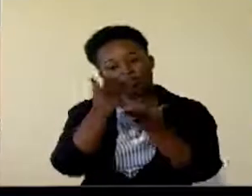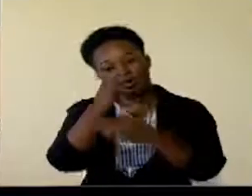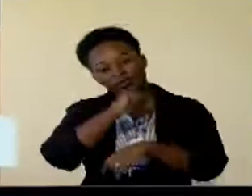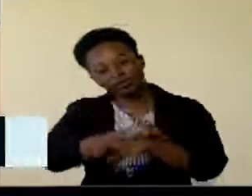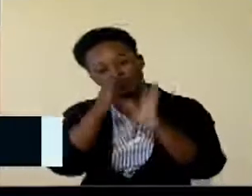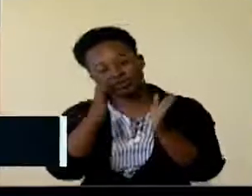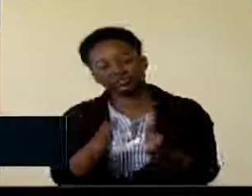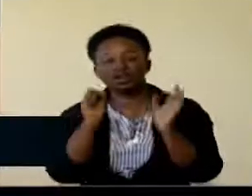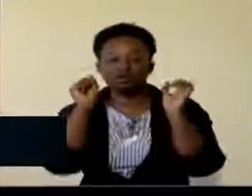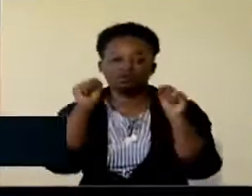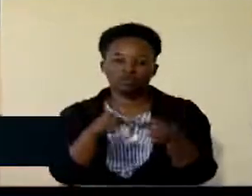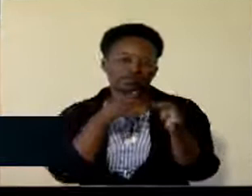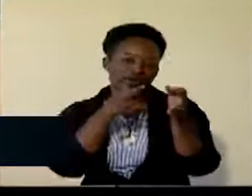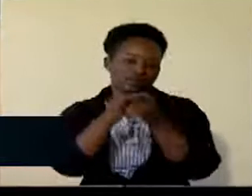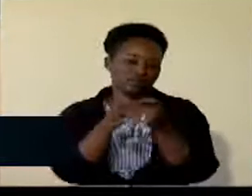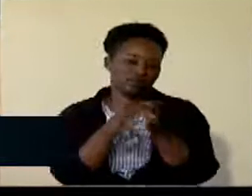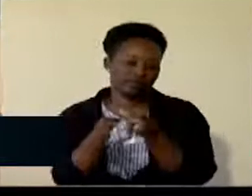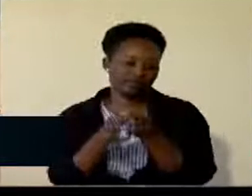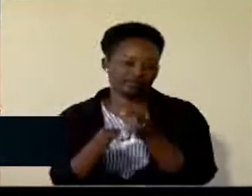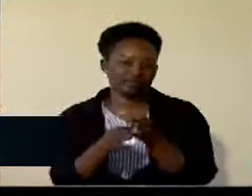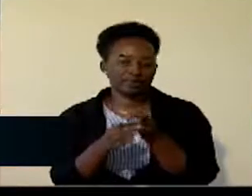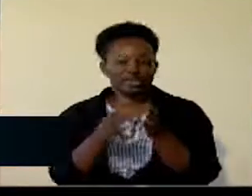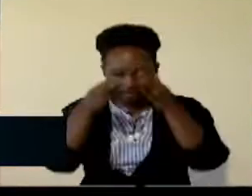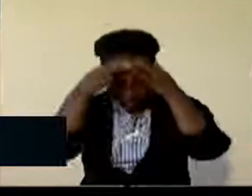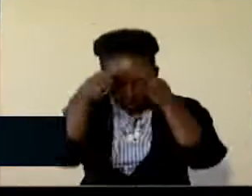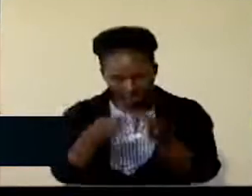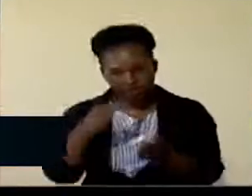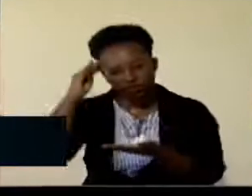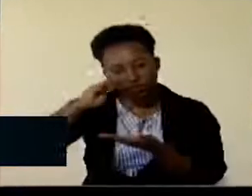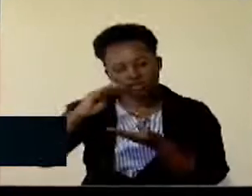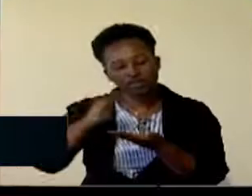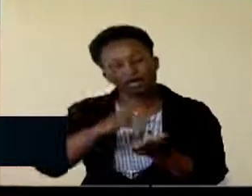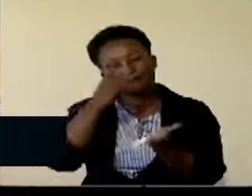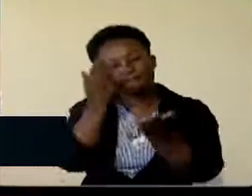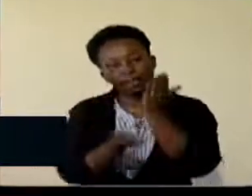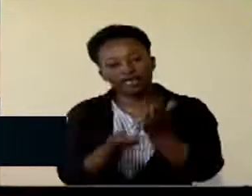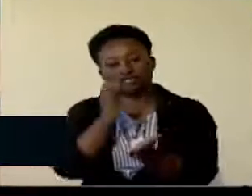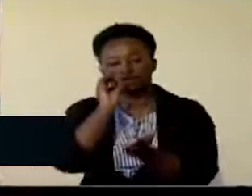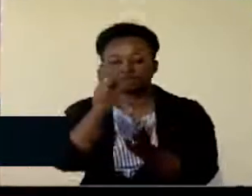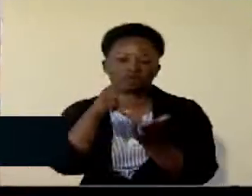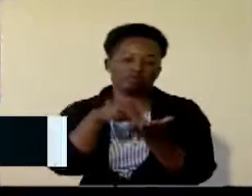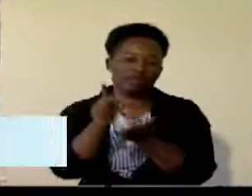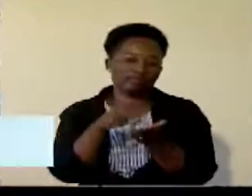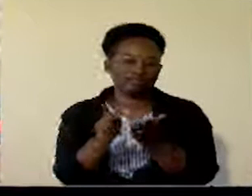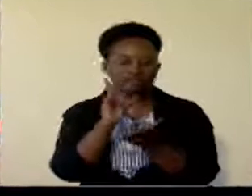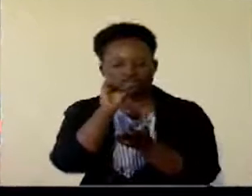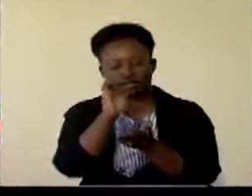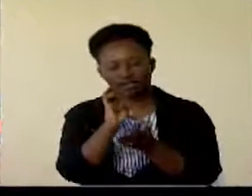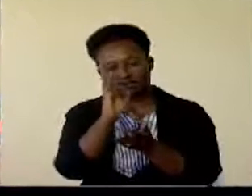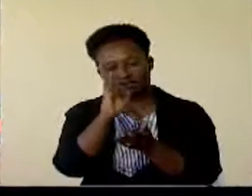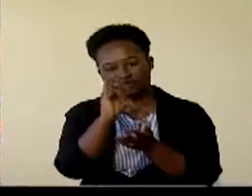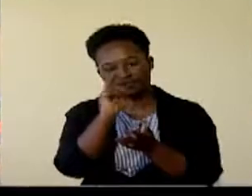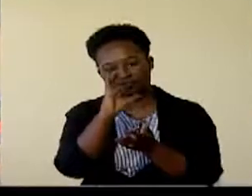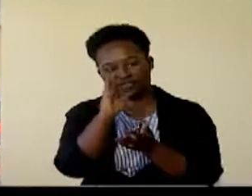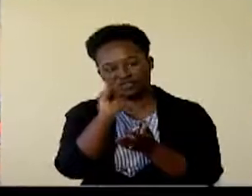able to explain the measures to reduce balance of payment deficits. Thank you